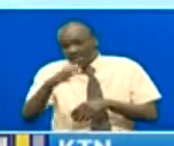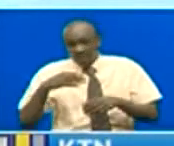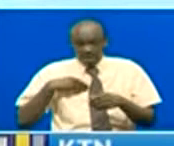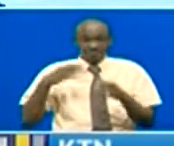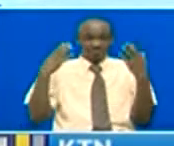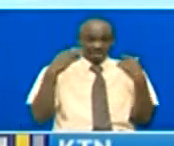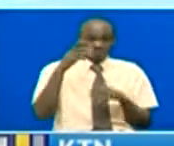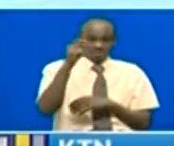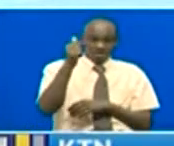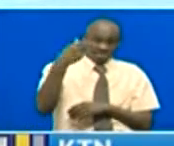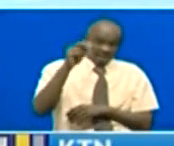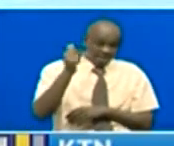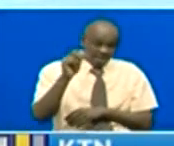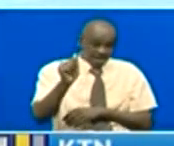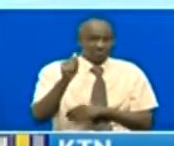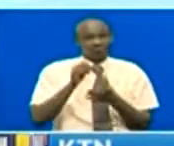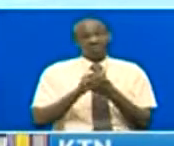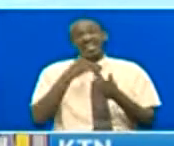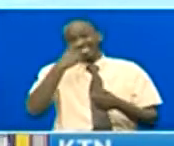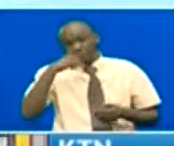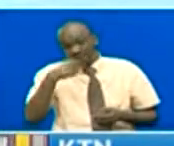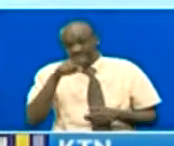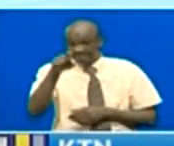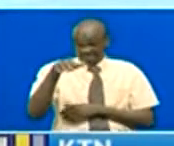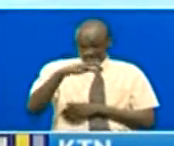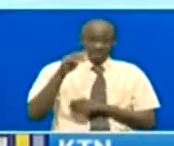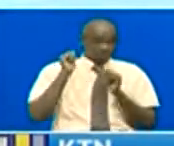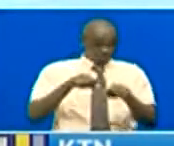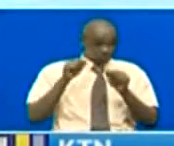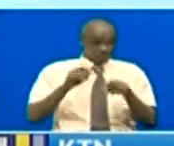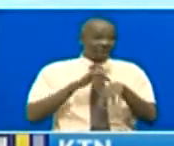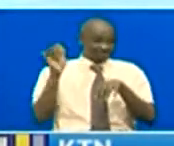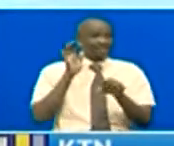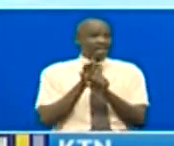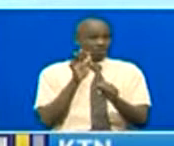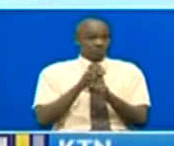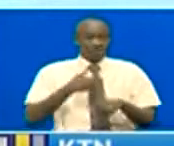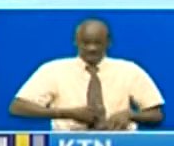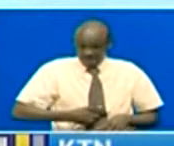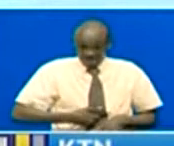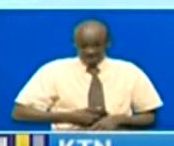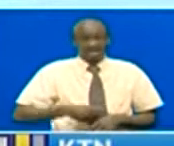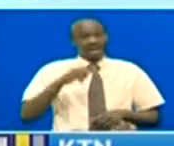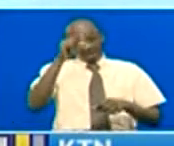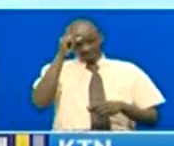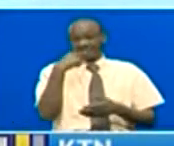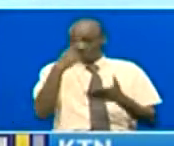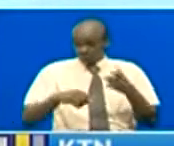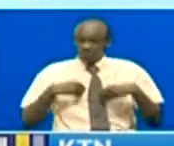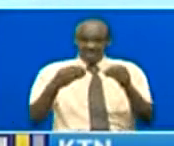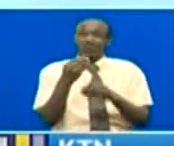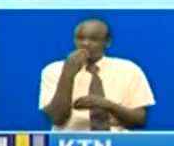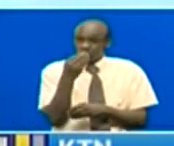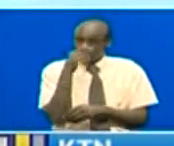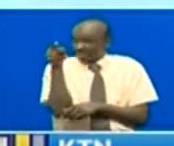Nithi, parts of Meru, Makueni and Kitui are also said to be marginally affected. The government says it will provide relief food to make